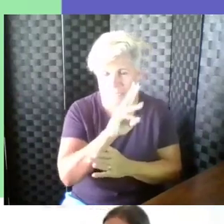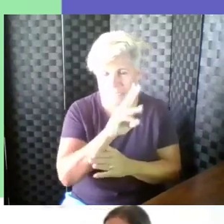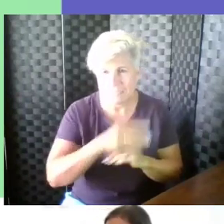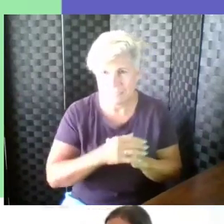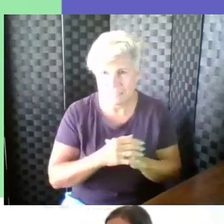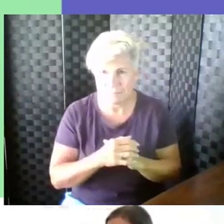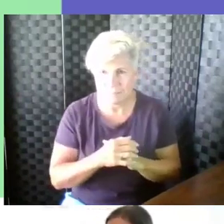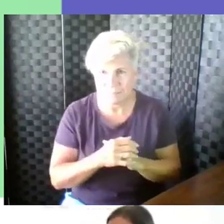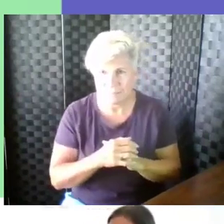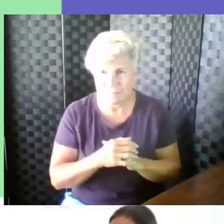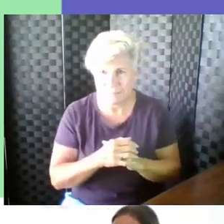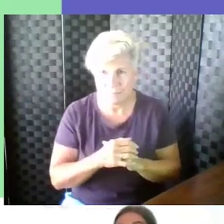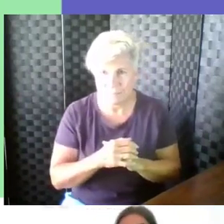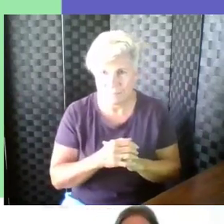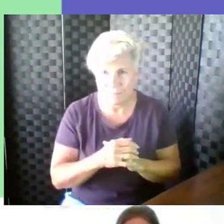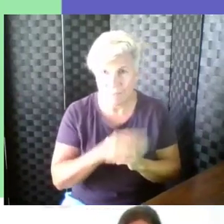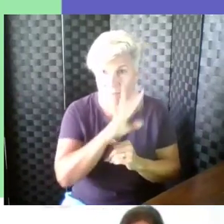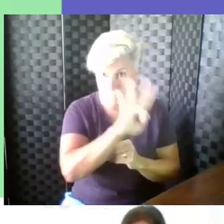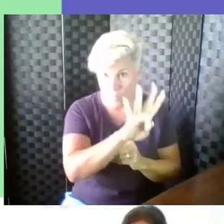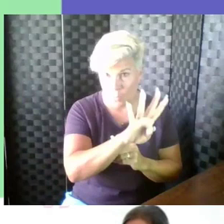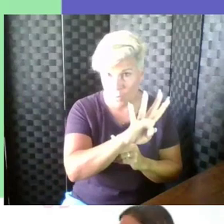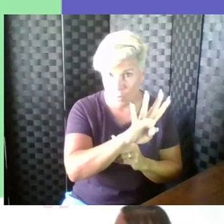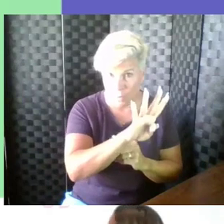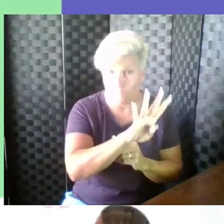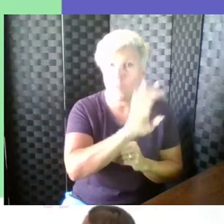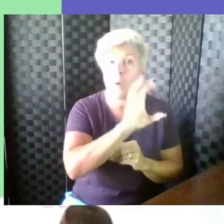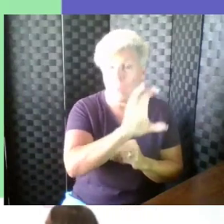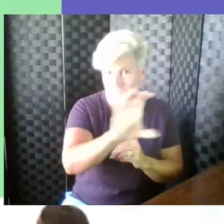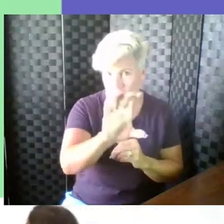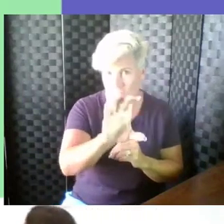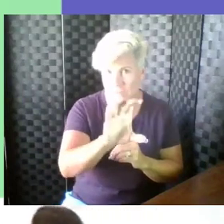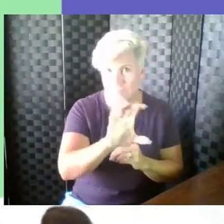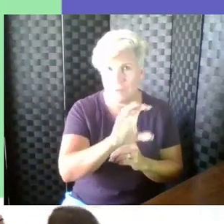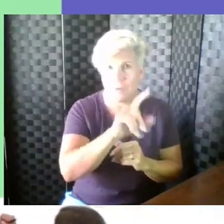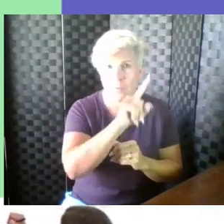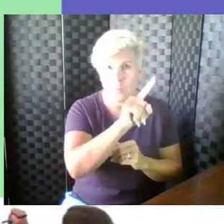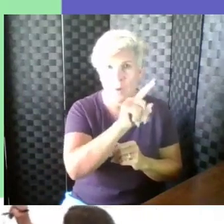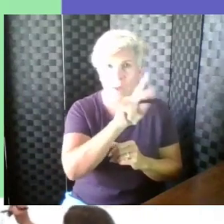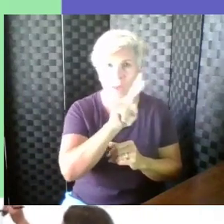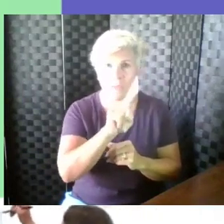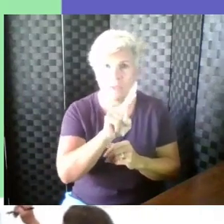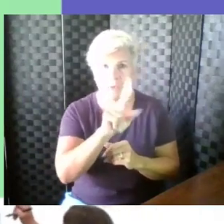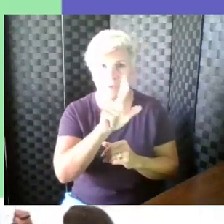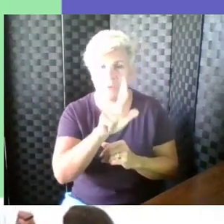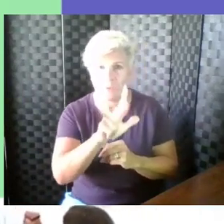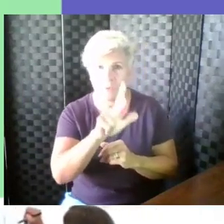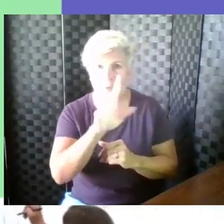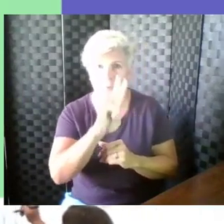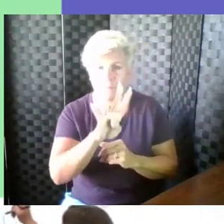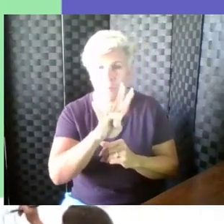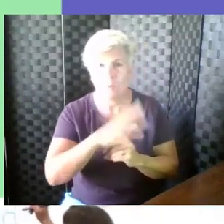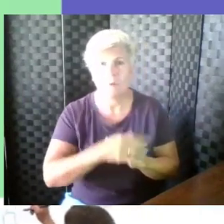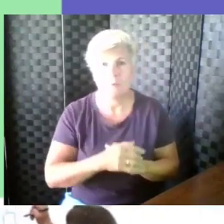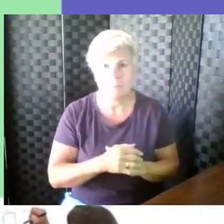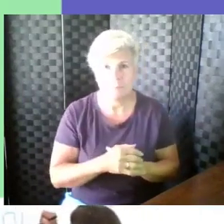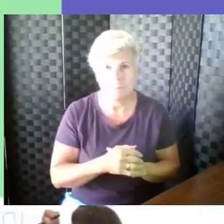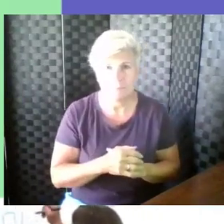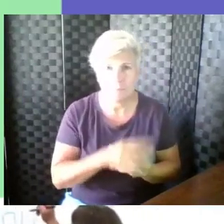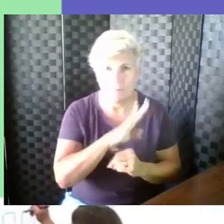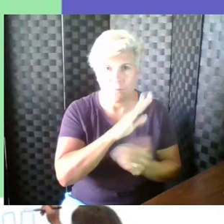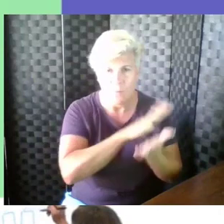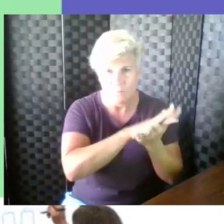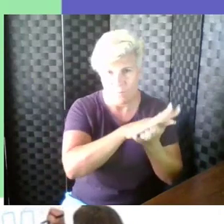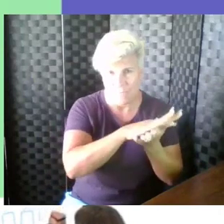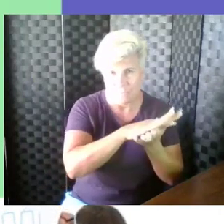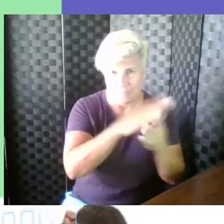426? Did you do 4? I hope so. If you didn't, let's fix that. I'm going to draw 4 flats because